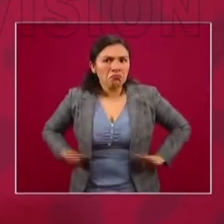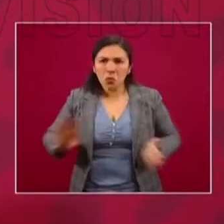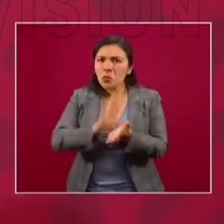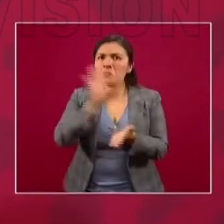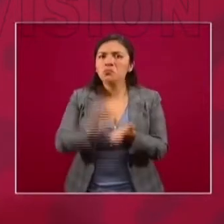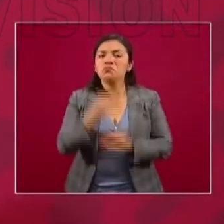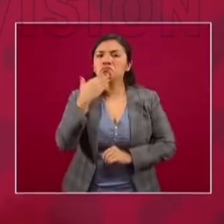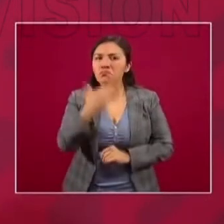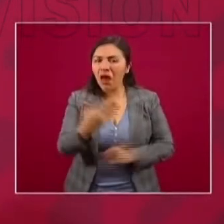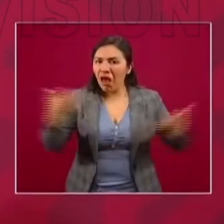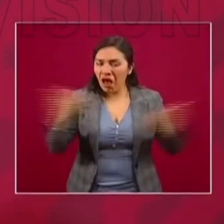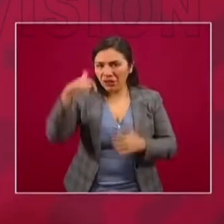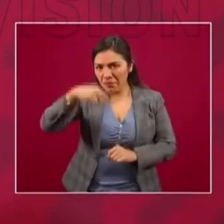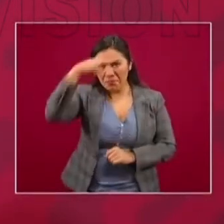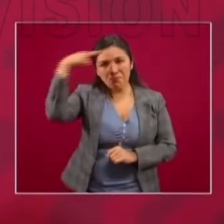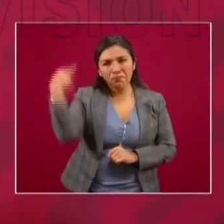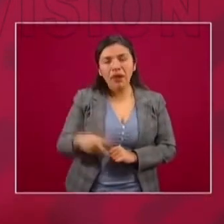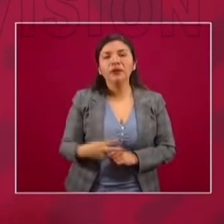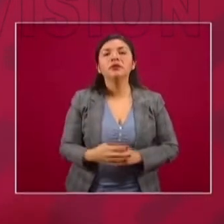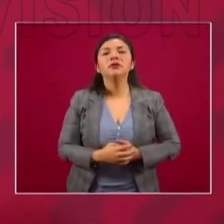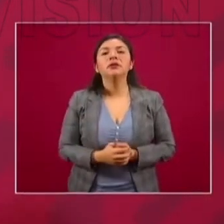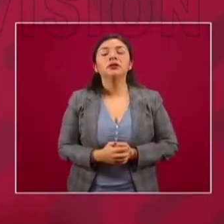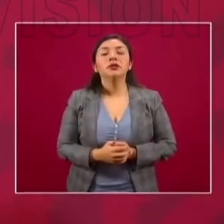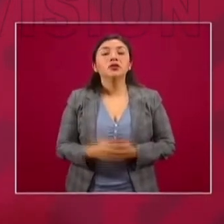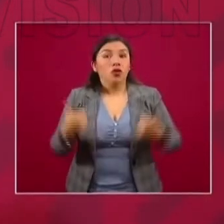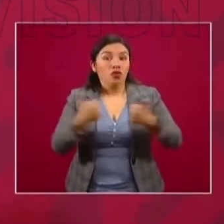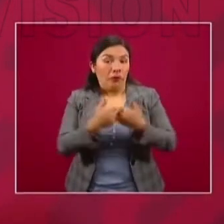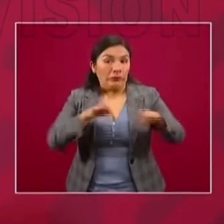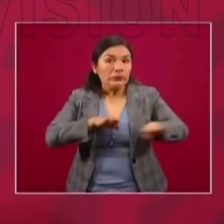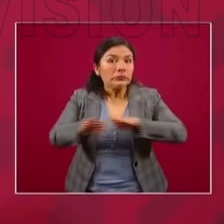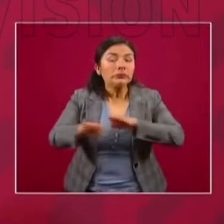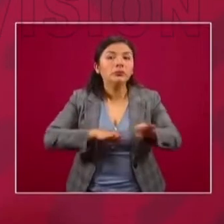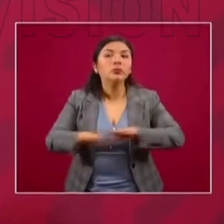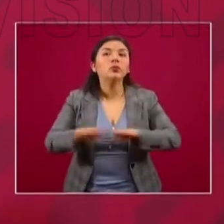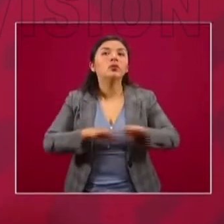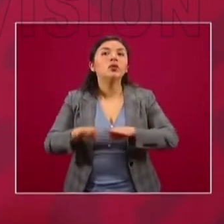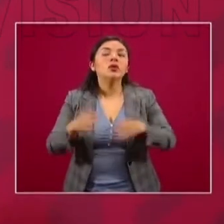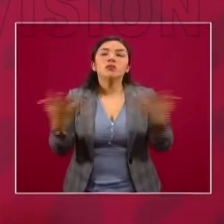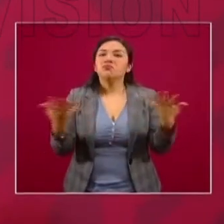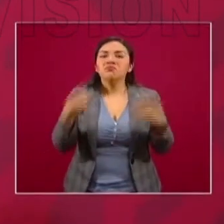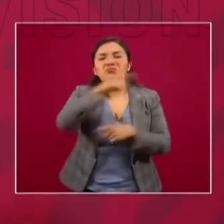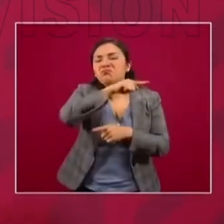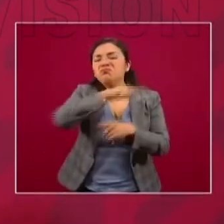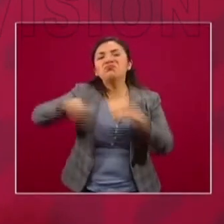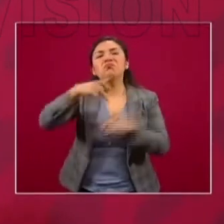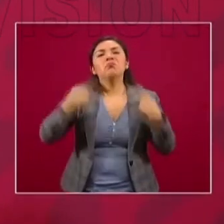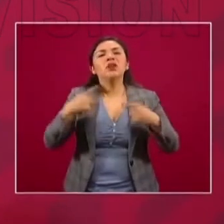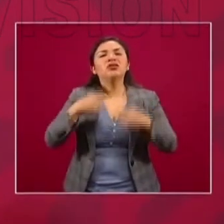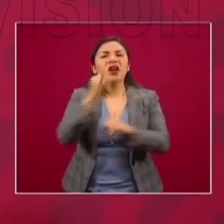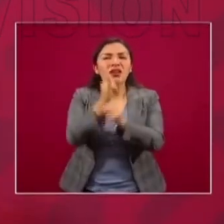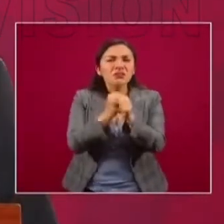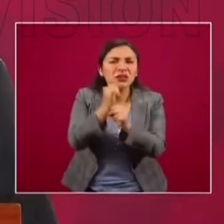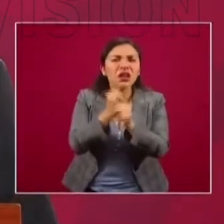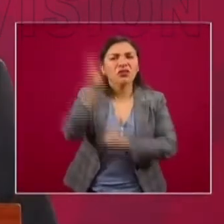and Technology Council in cooperation with other researchers in the country and also national and foreign companies which are